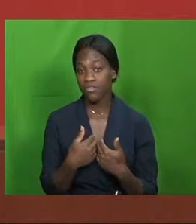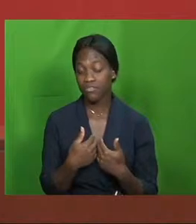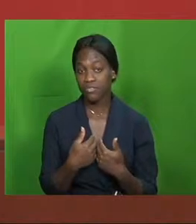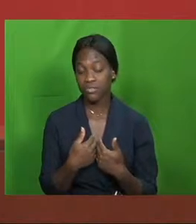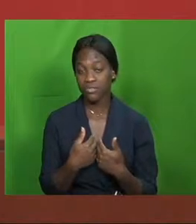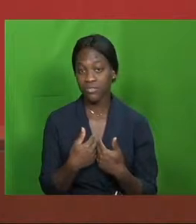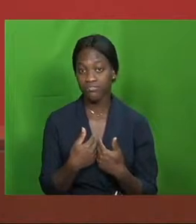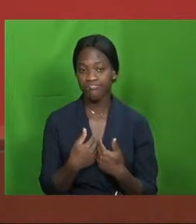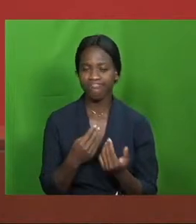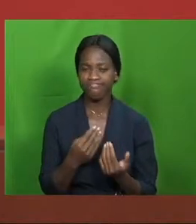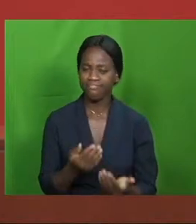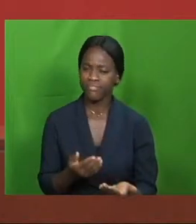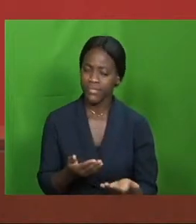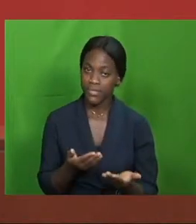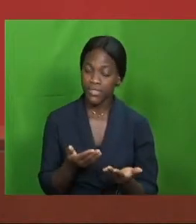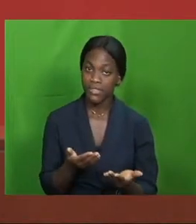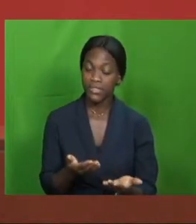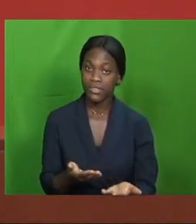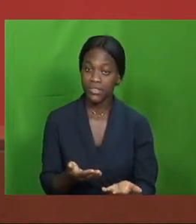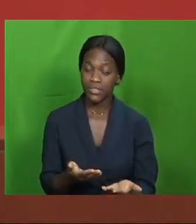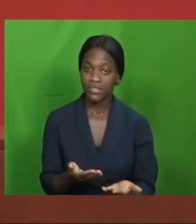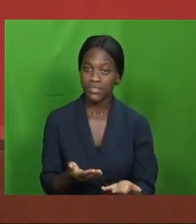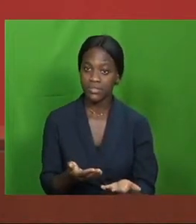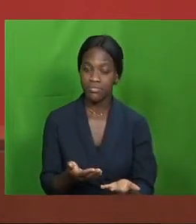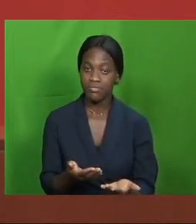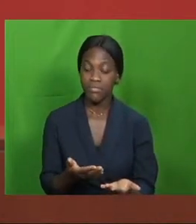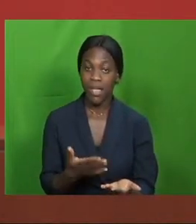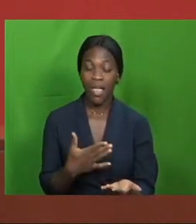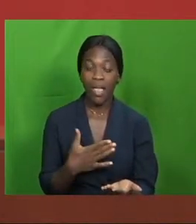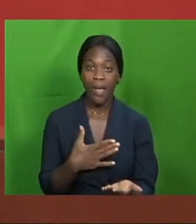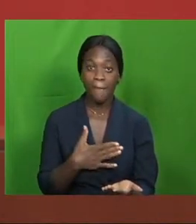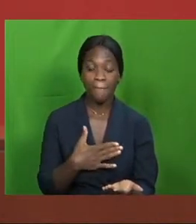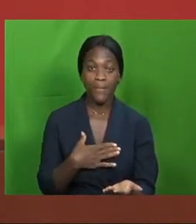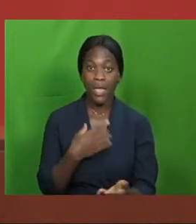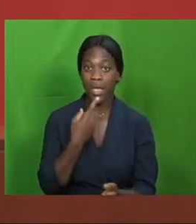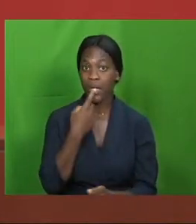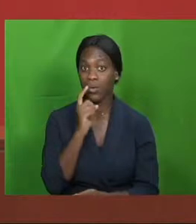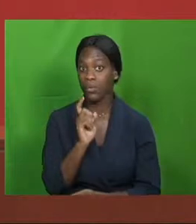to give my ruling